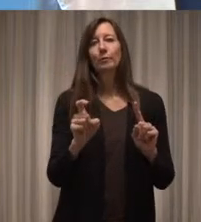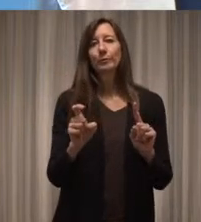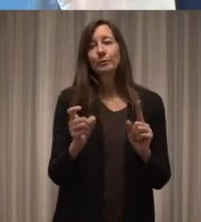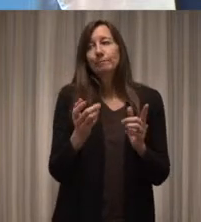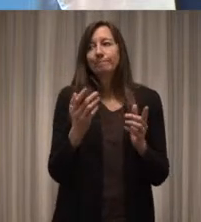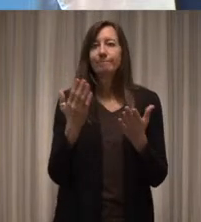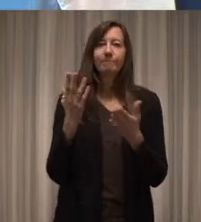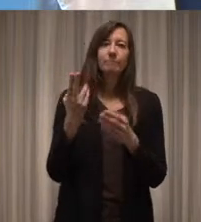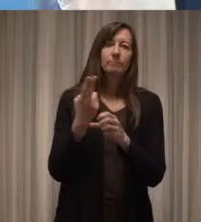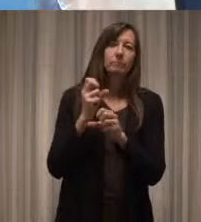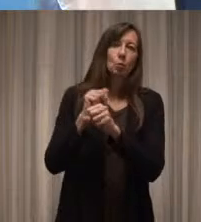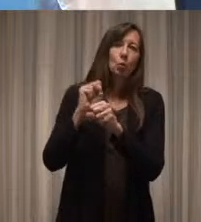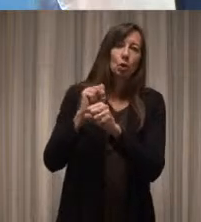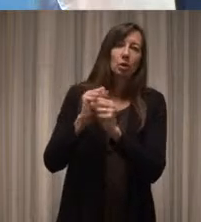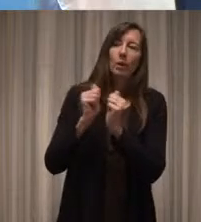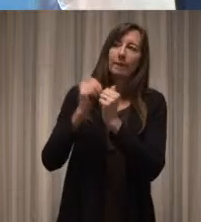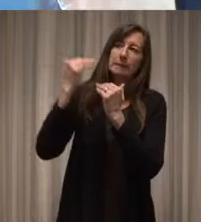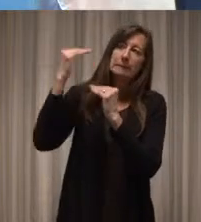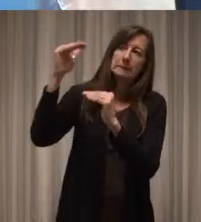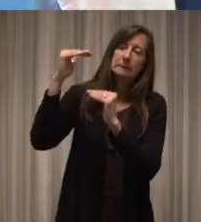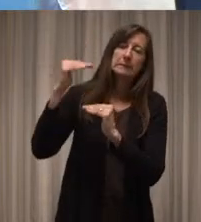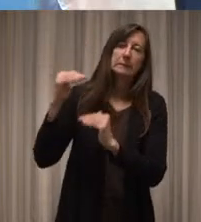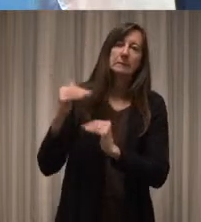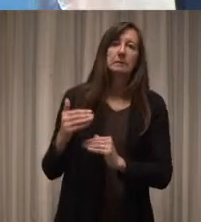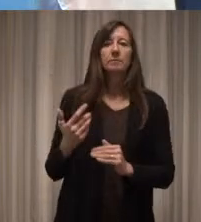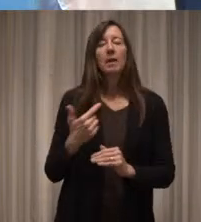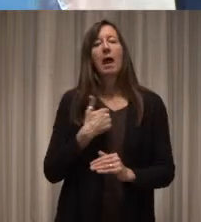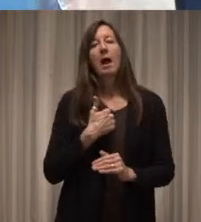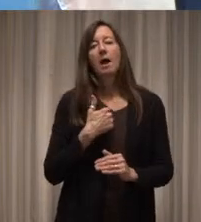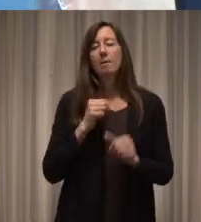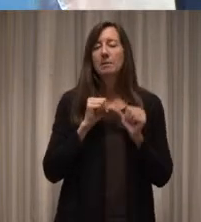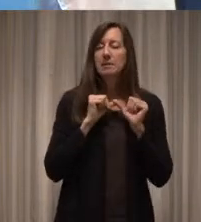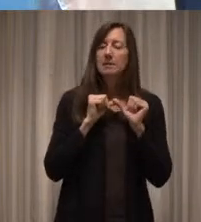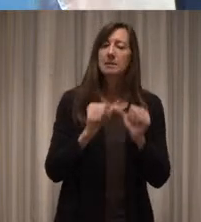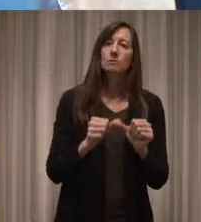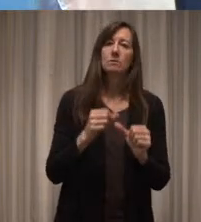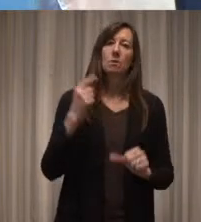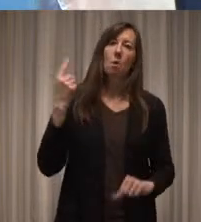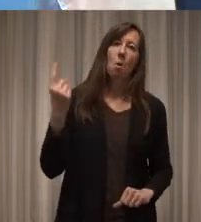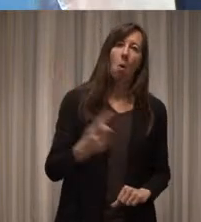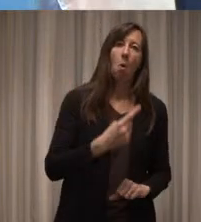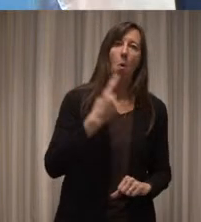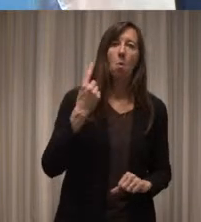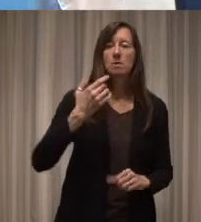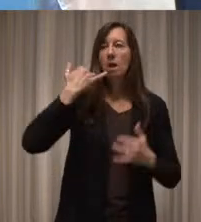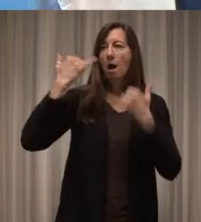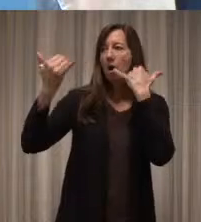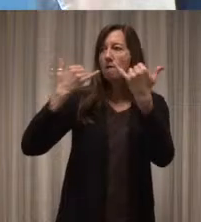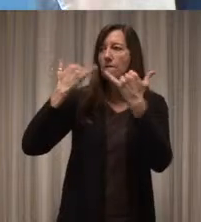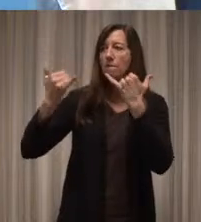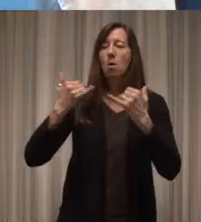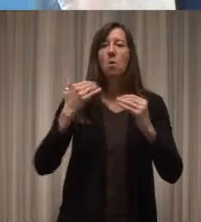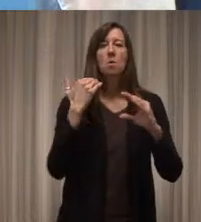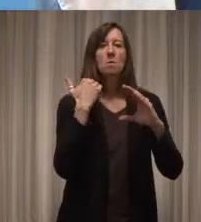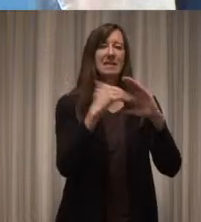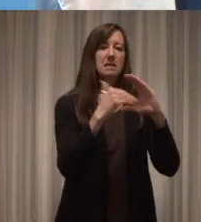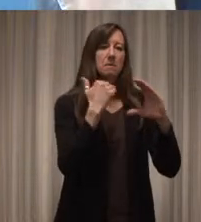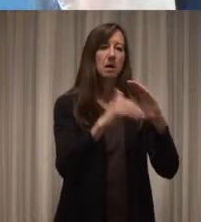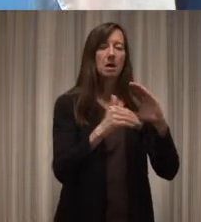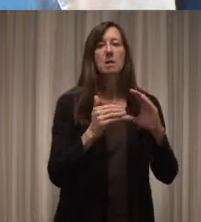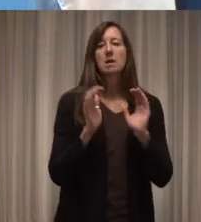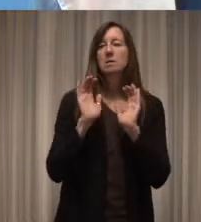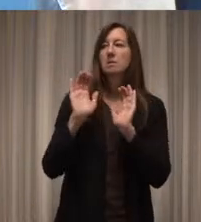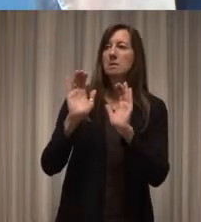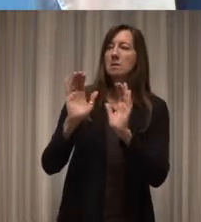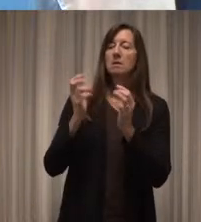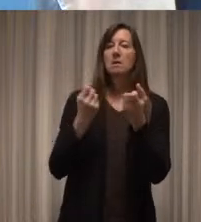as well. I am continually, believe me, on the phone and email and every other form of communication, advocating and pushing to